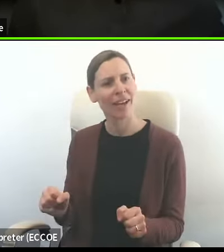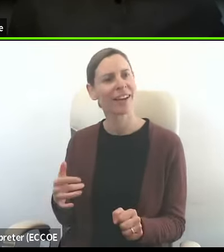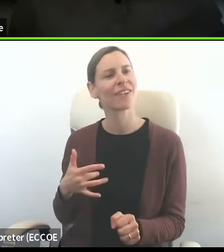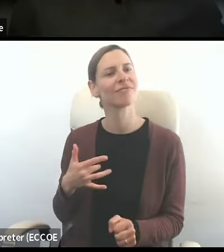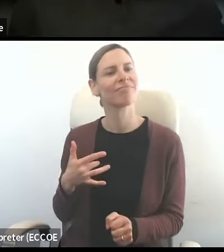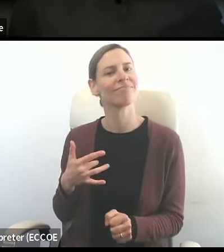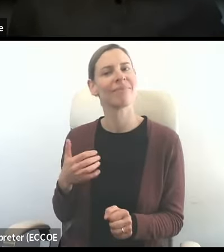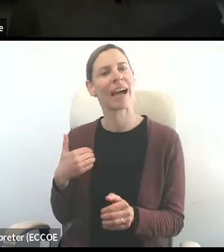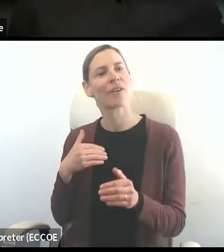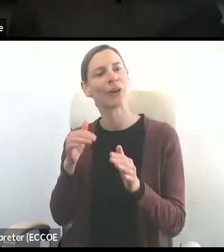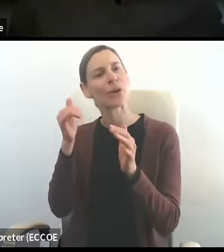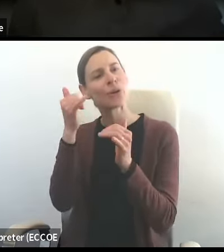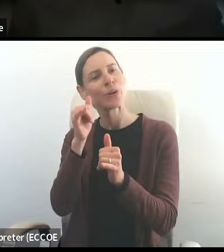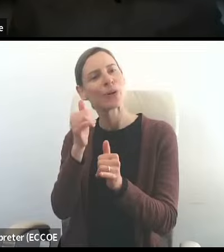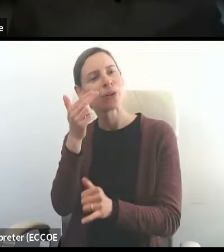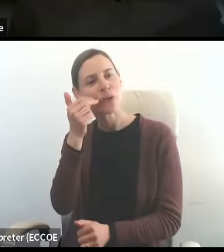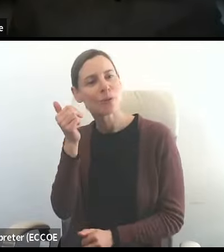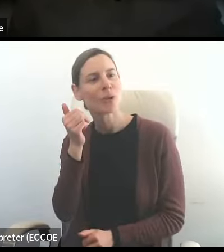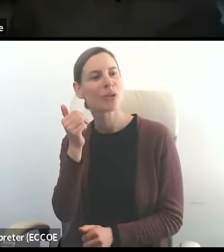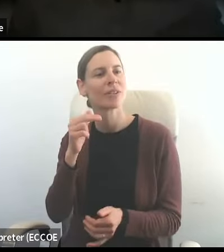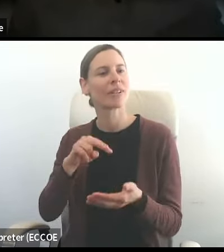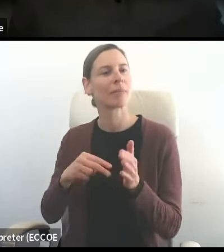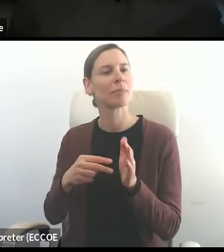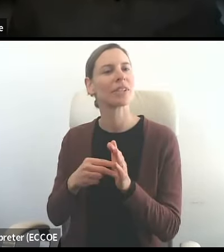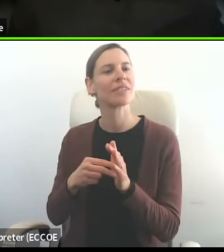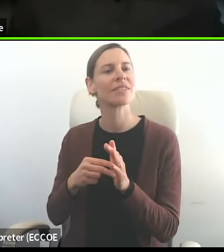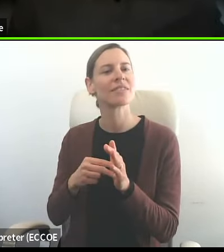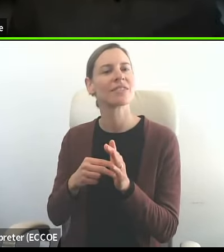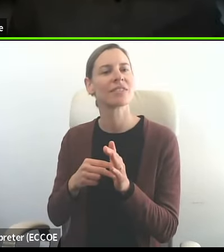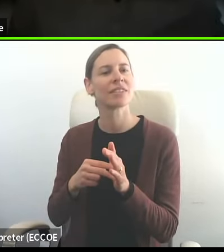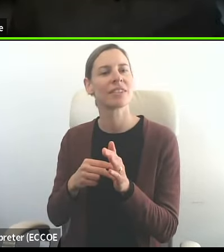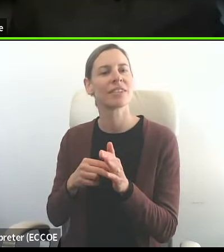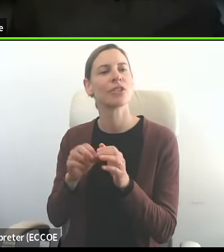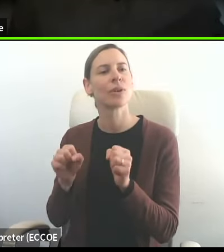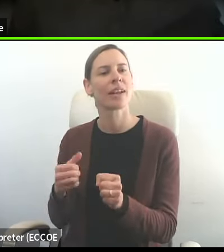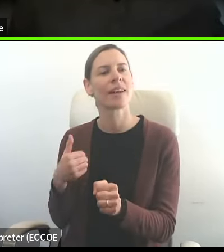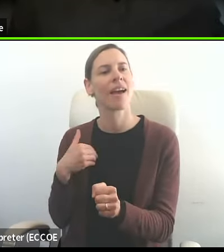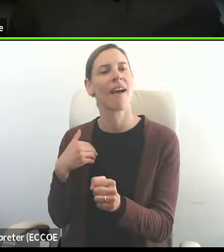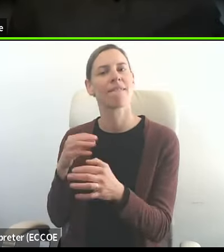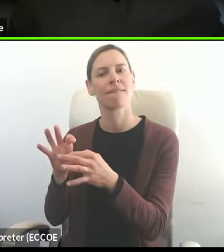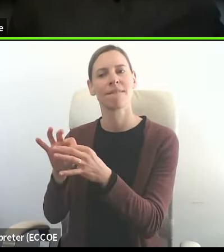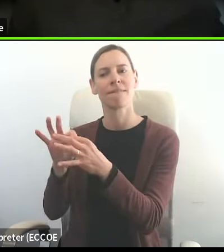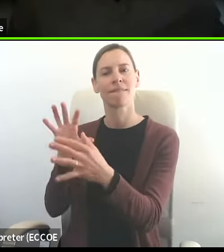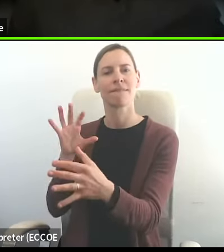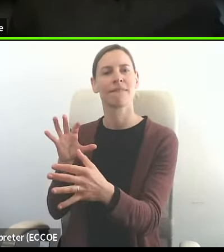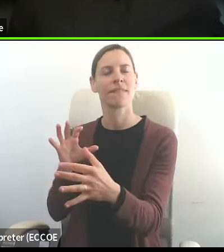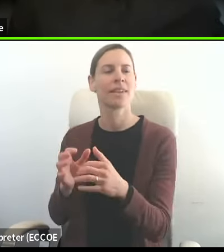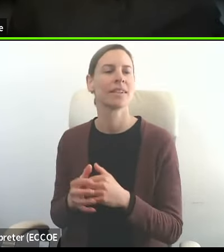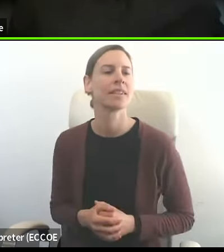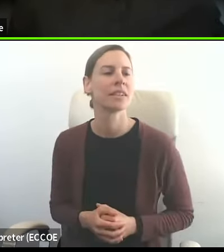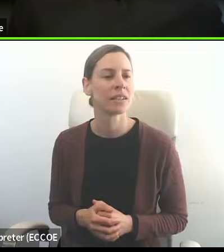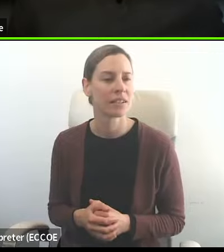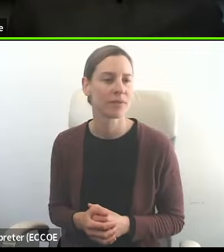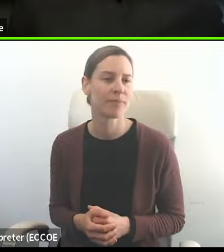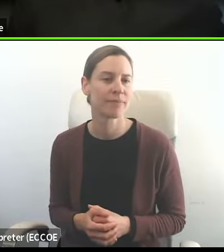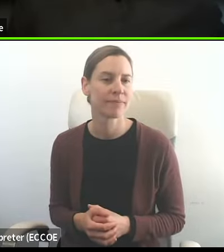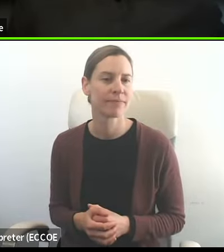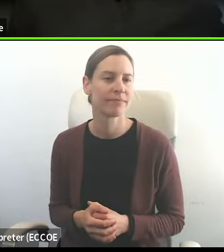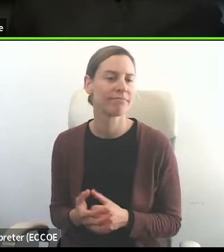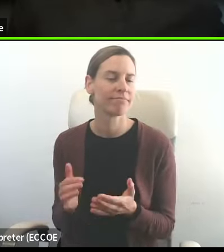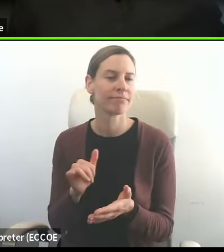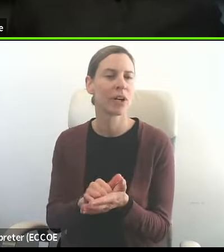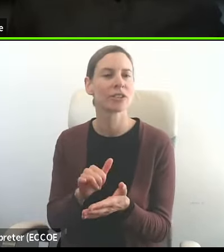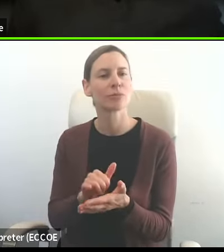distance. Mm-hmm. You can't produce any humor or ironical